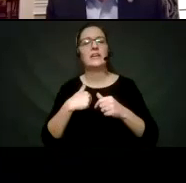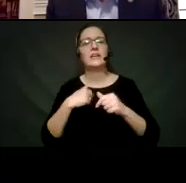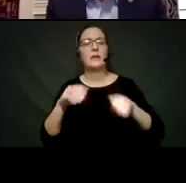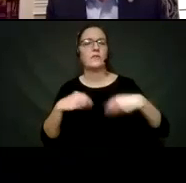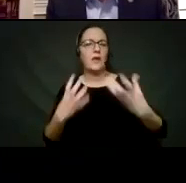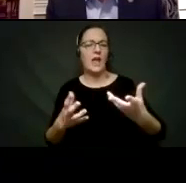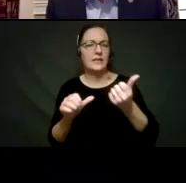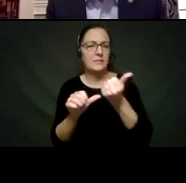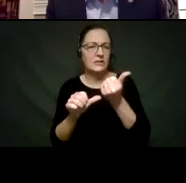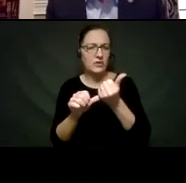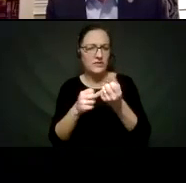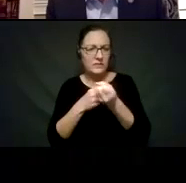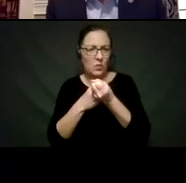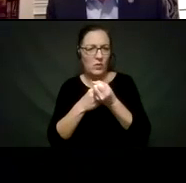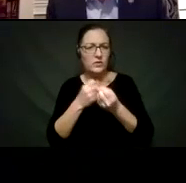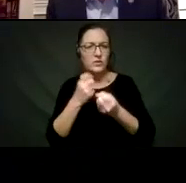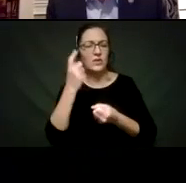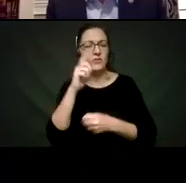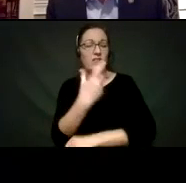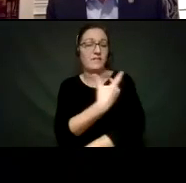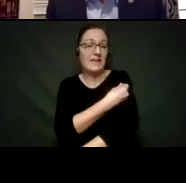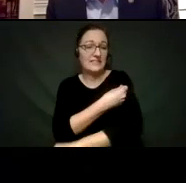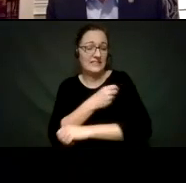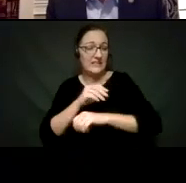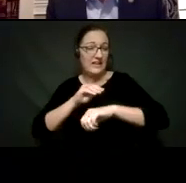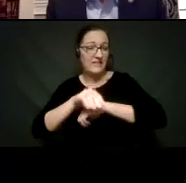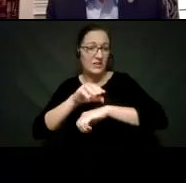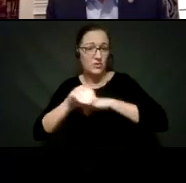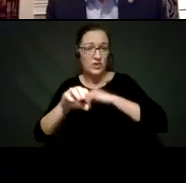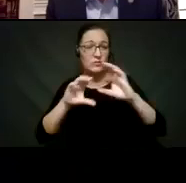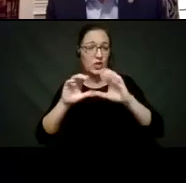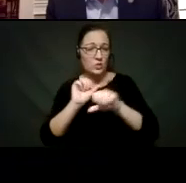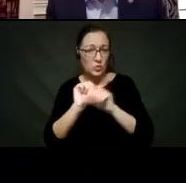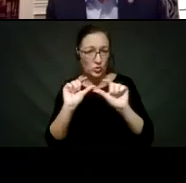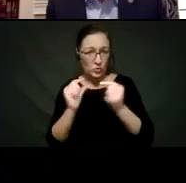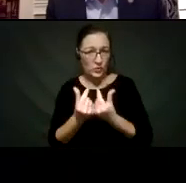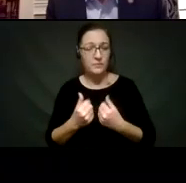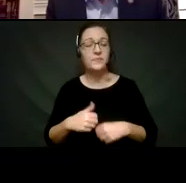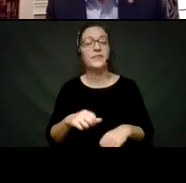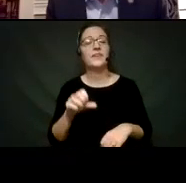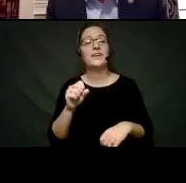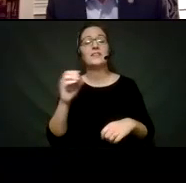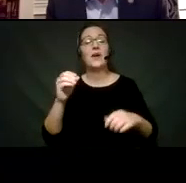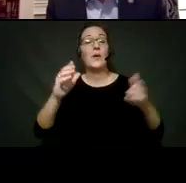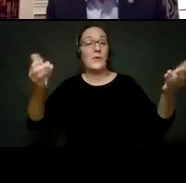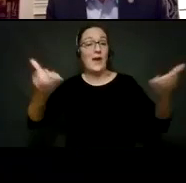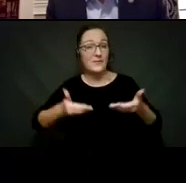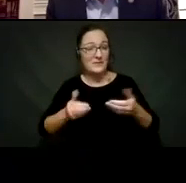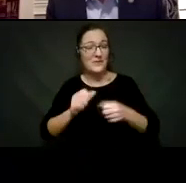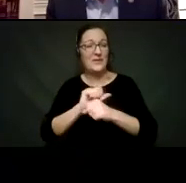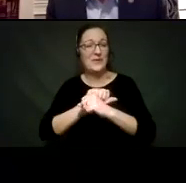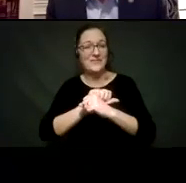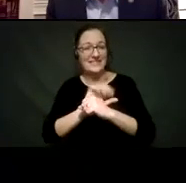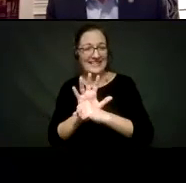and support to our Vaccine Advisory Communications Work Group. Welcome to our